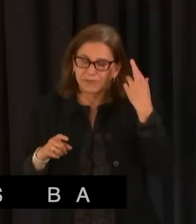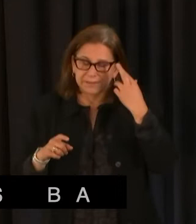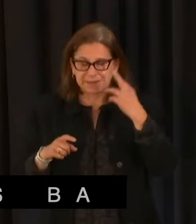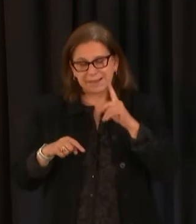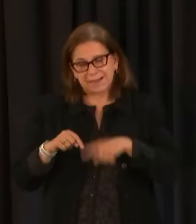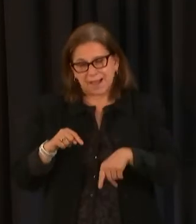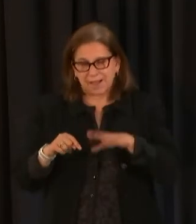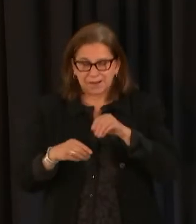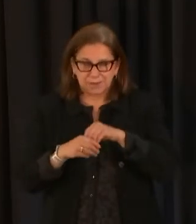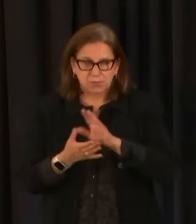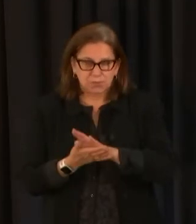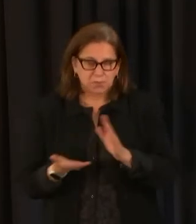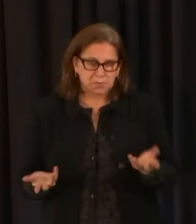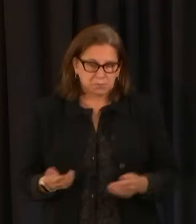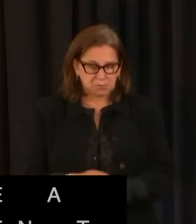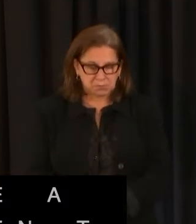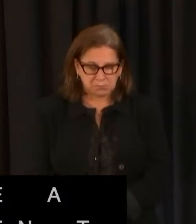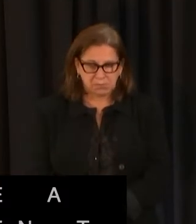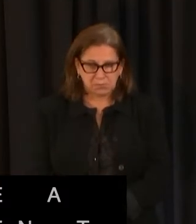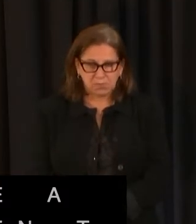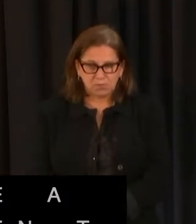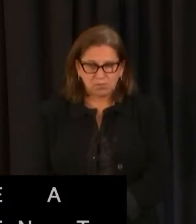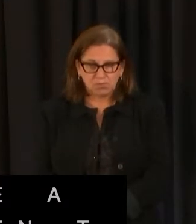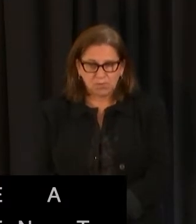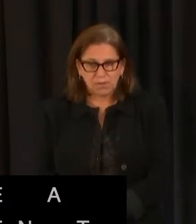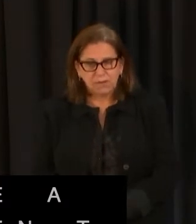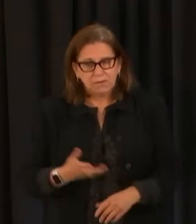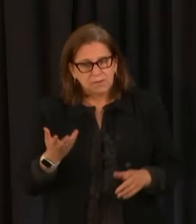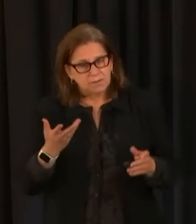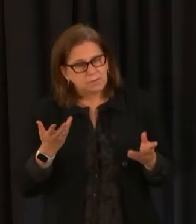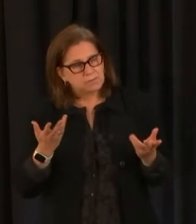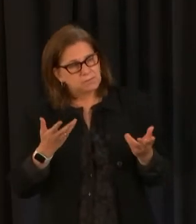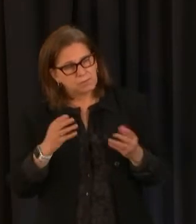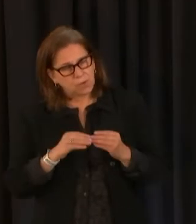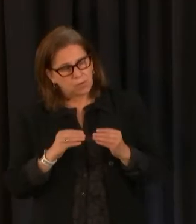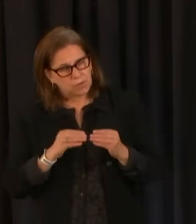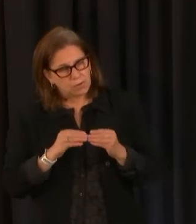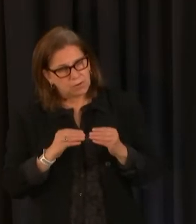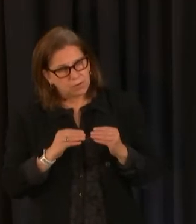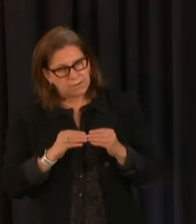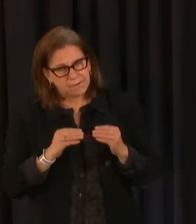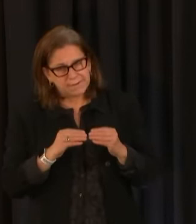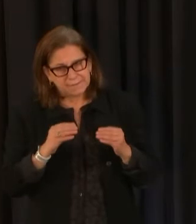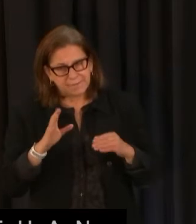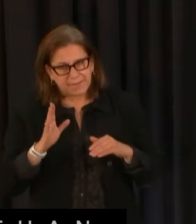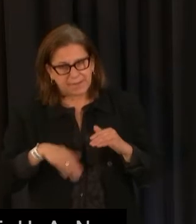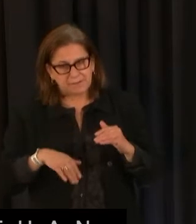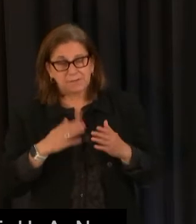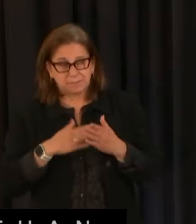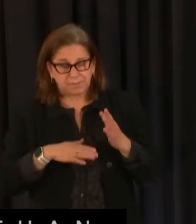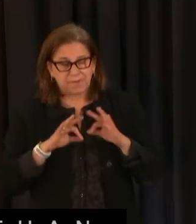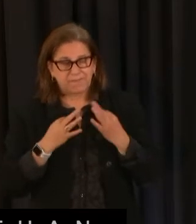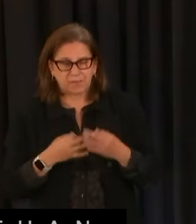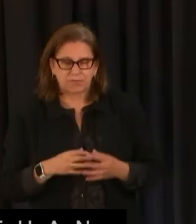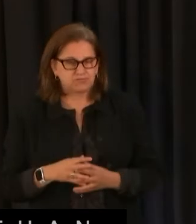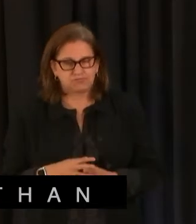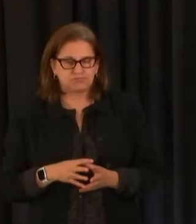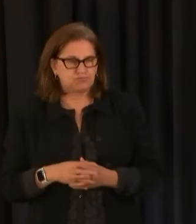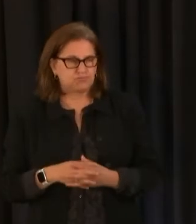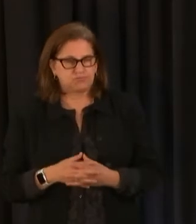be evaluated. So that it will be more than what we have right now, where it really is just a family's choice. They'll have